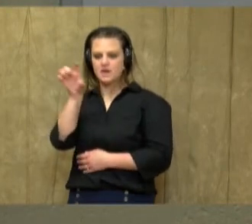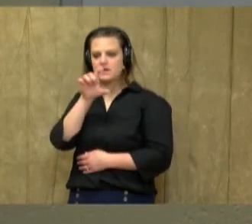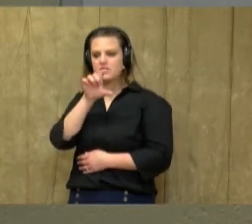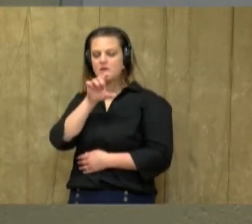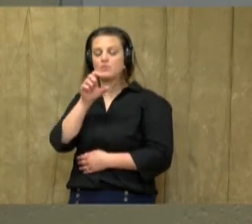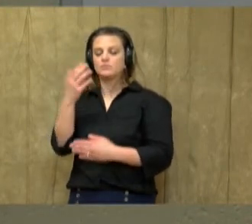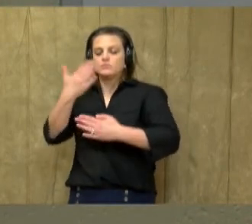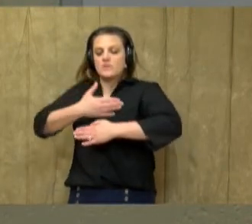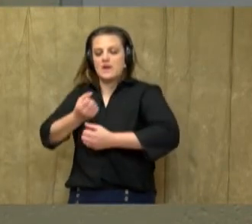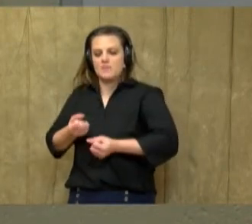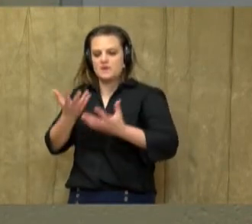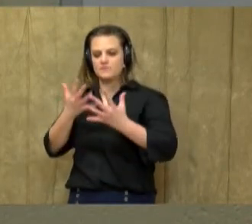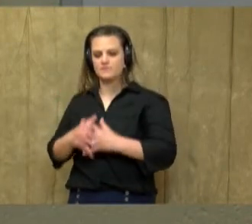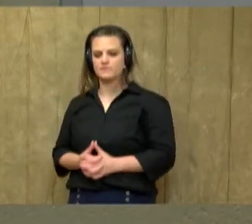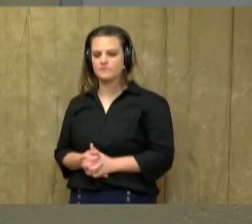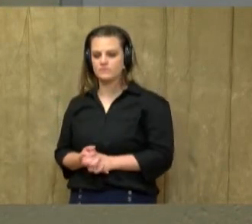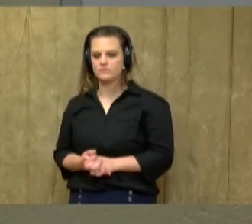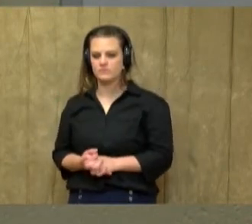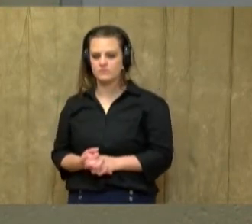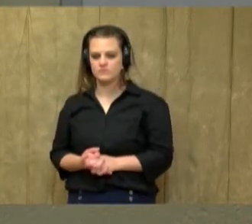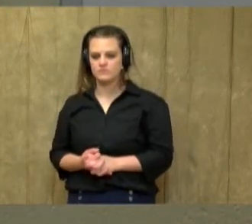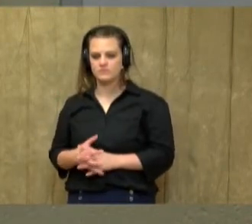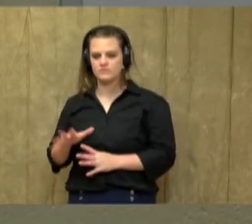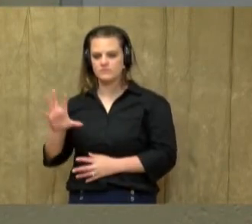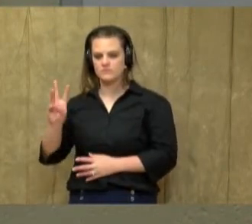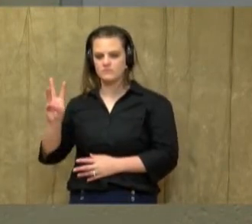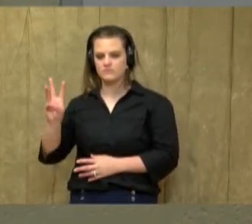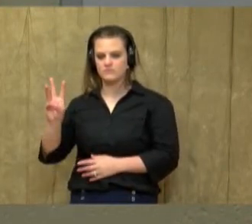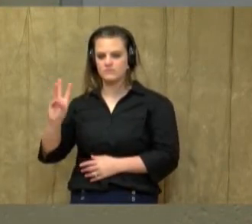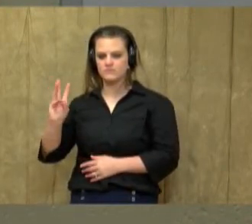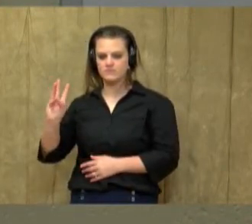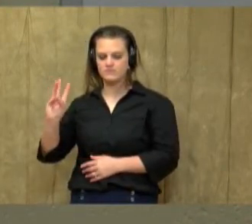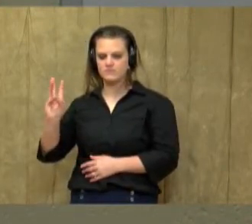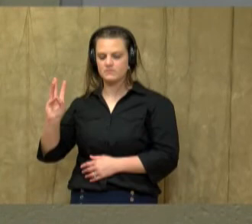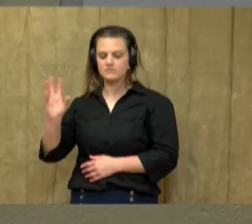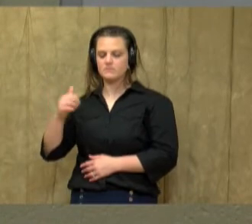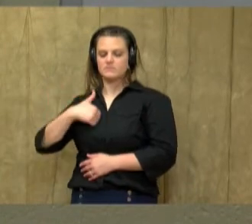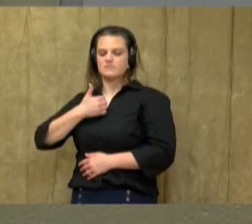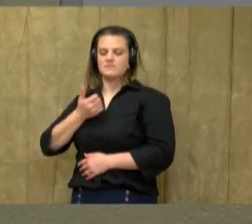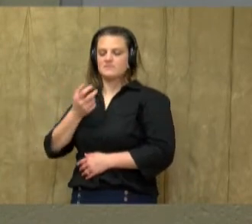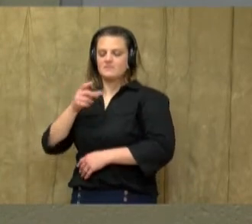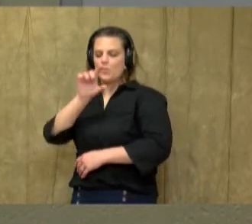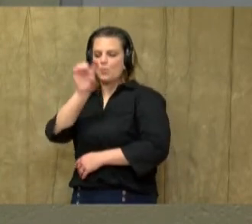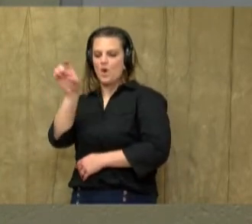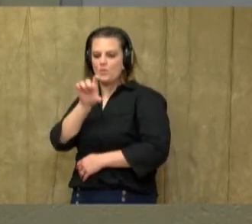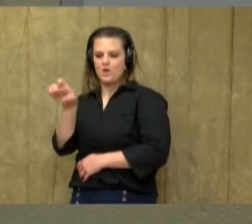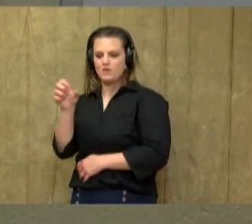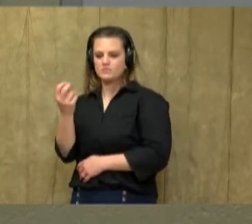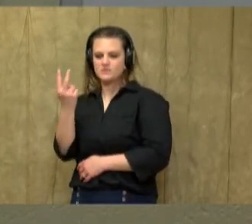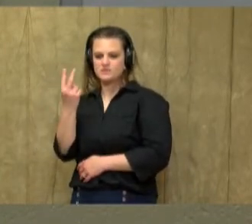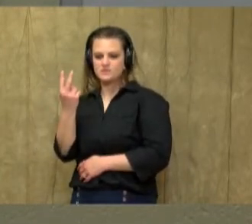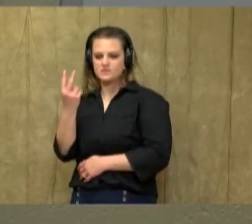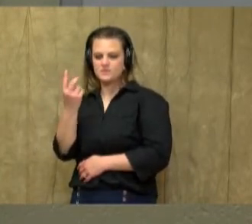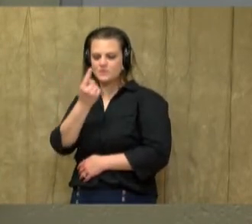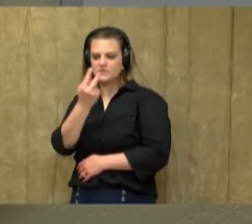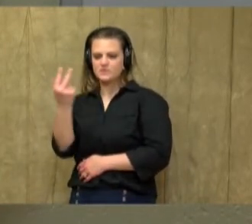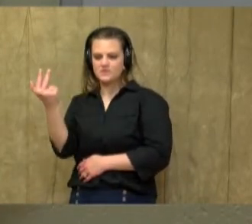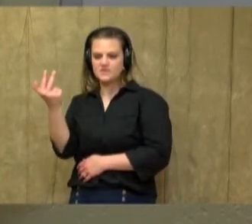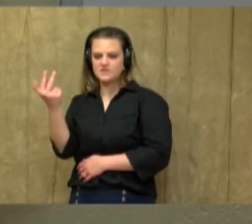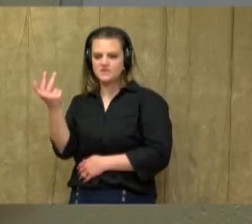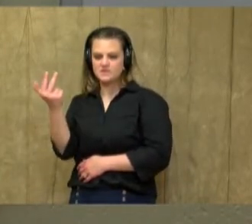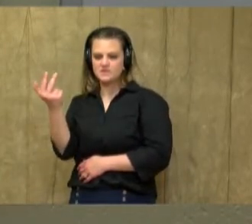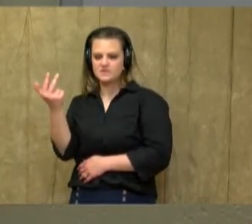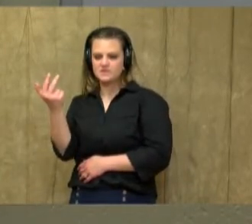in. 1, 2, 3, 4, 5, 6. Oh, sorry, 2 rows. Sorry, 1, 2, 3 across shaded